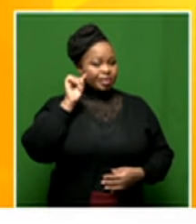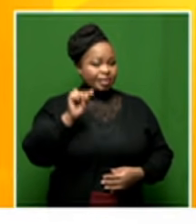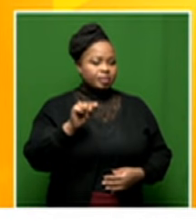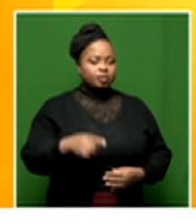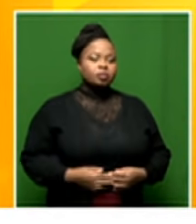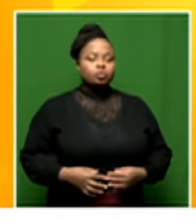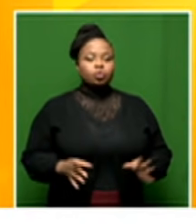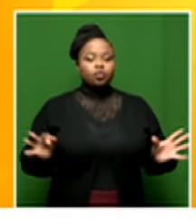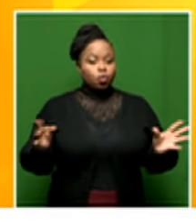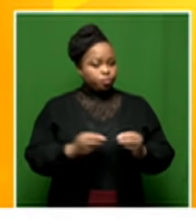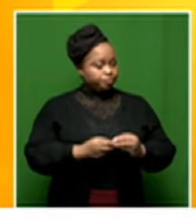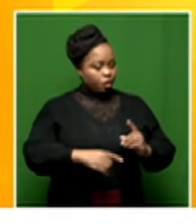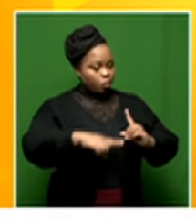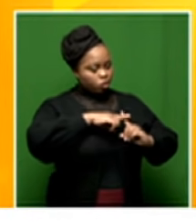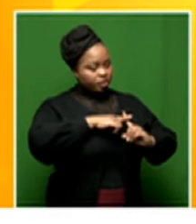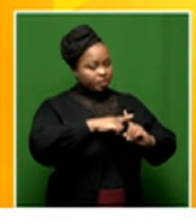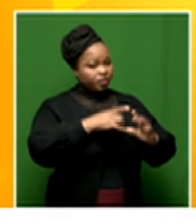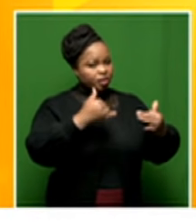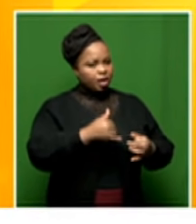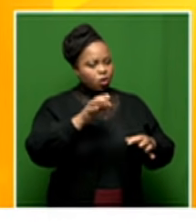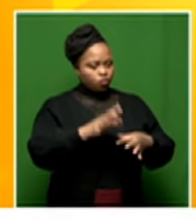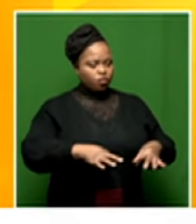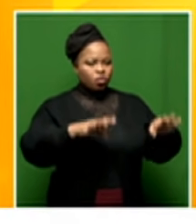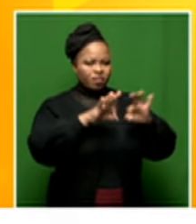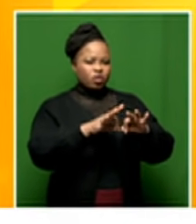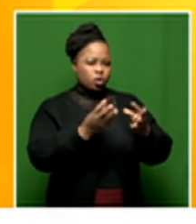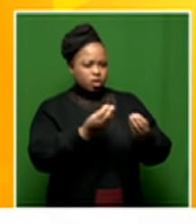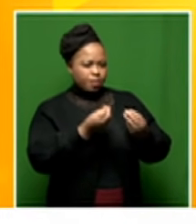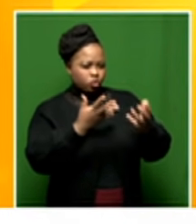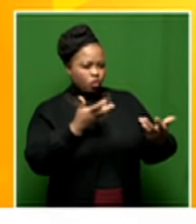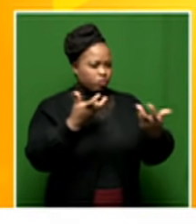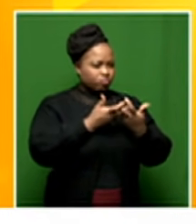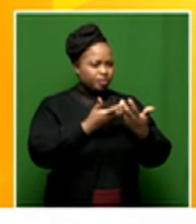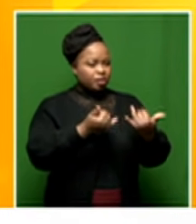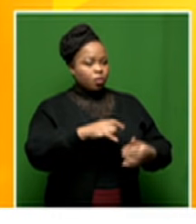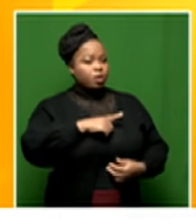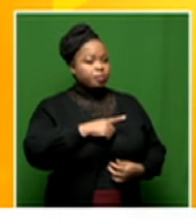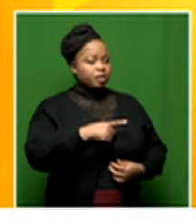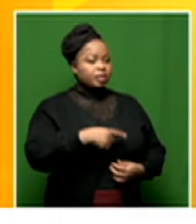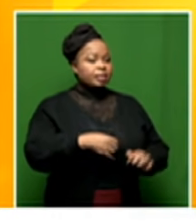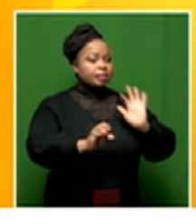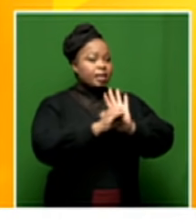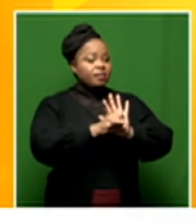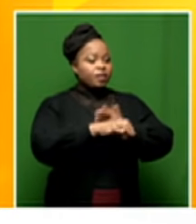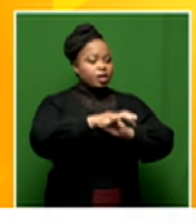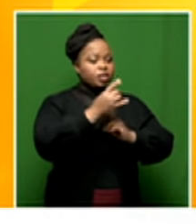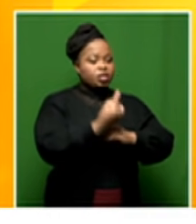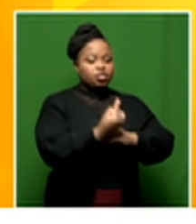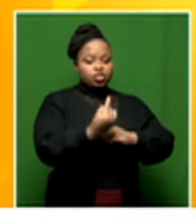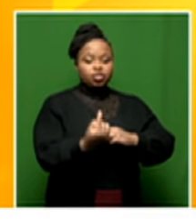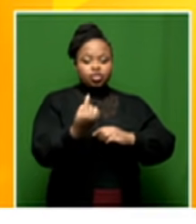the overall positivity is at that particular value. But if you were to disaggregate it by province, of course, then